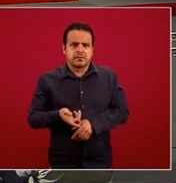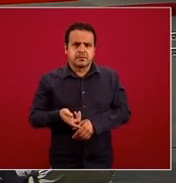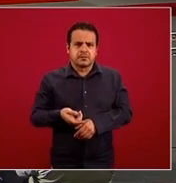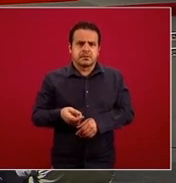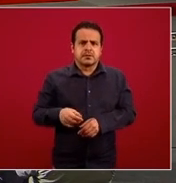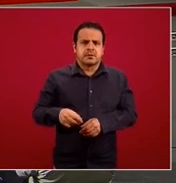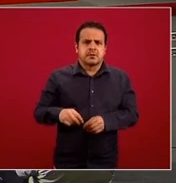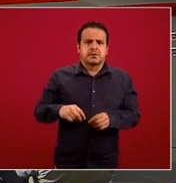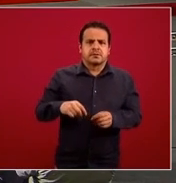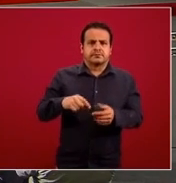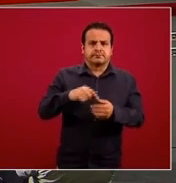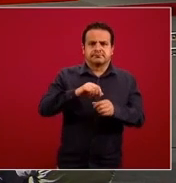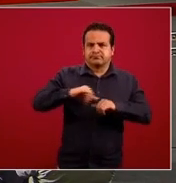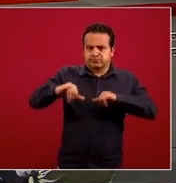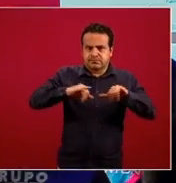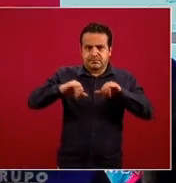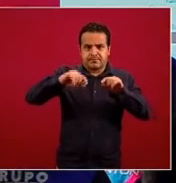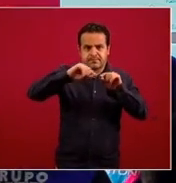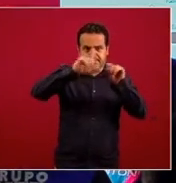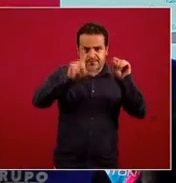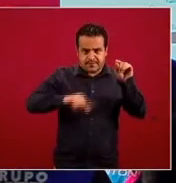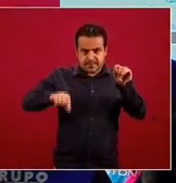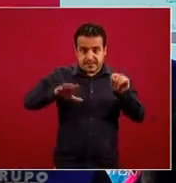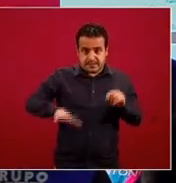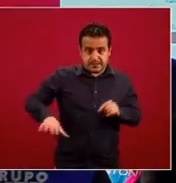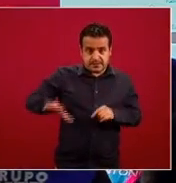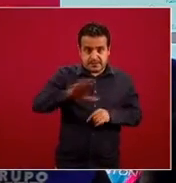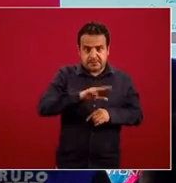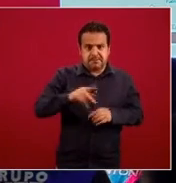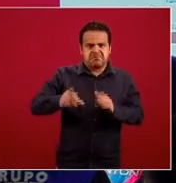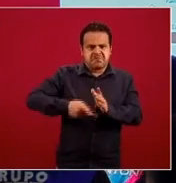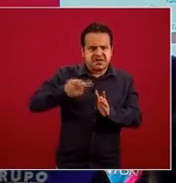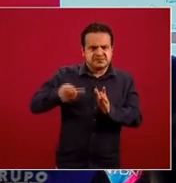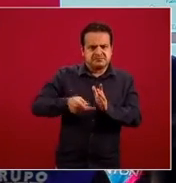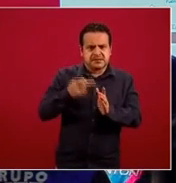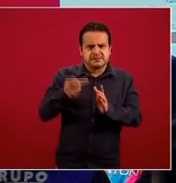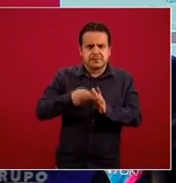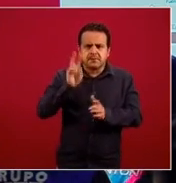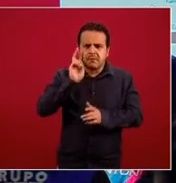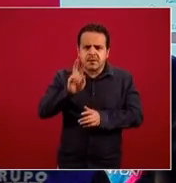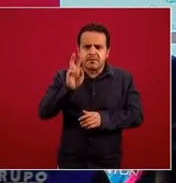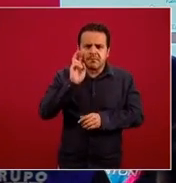We can see you've been requesting this map